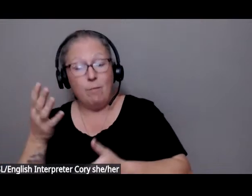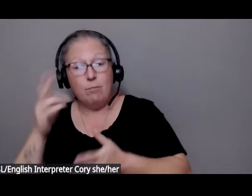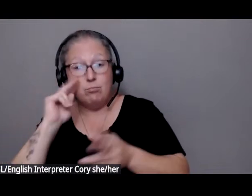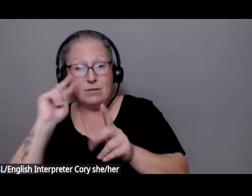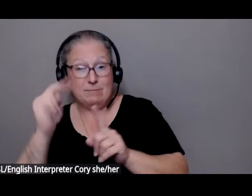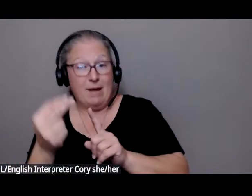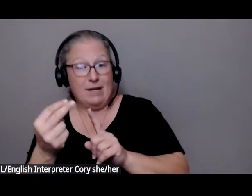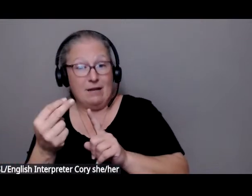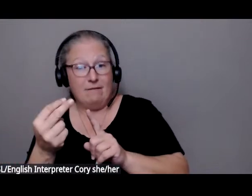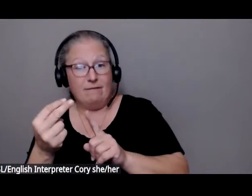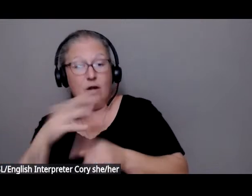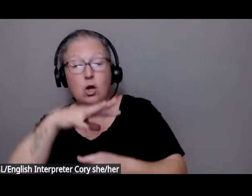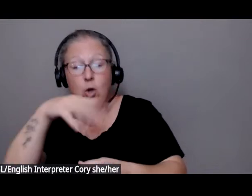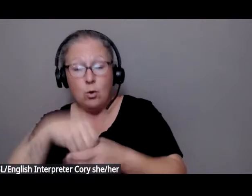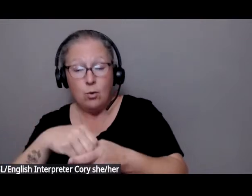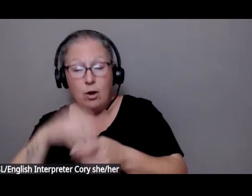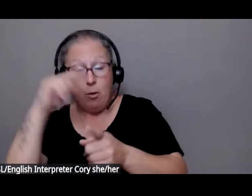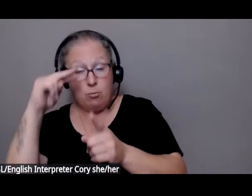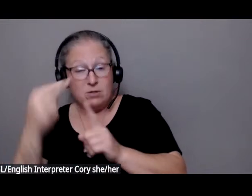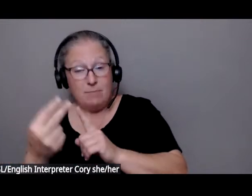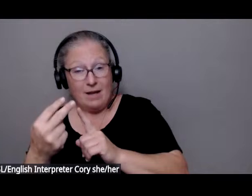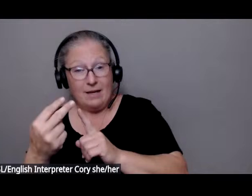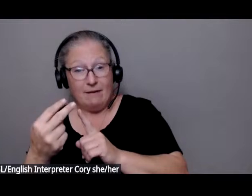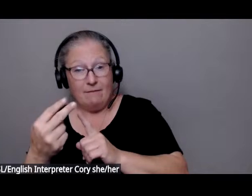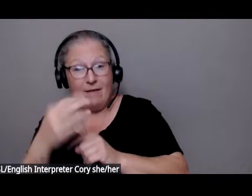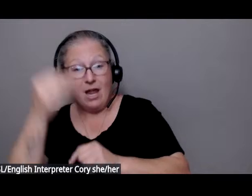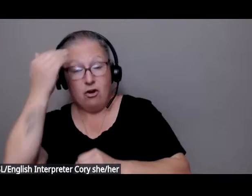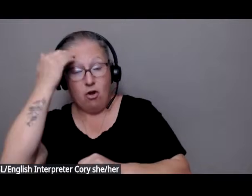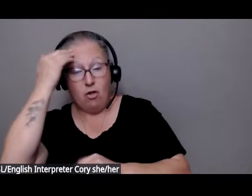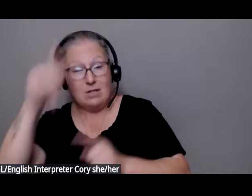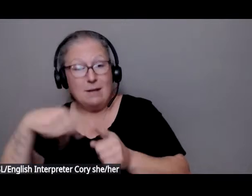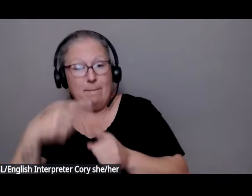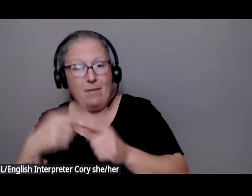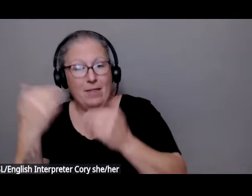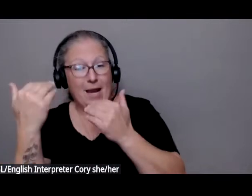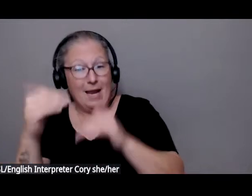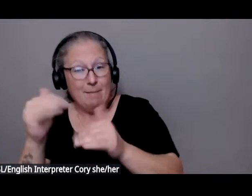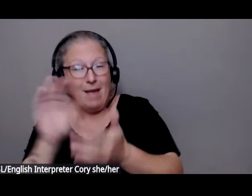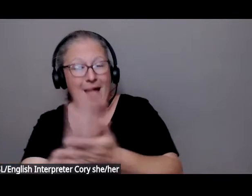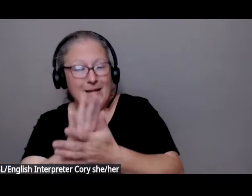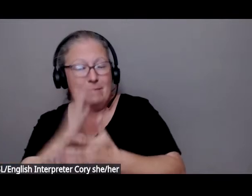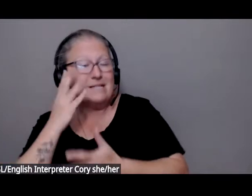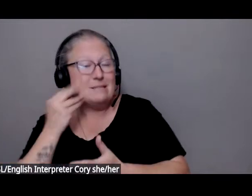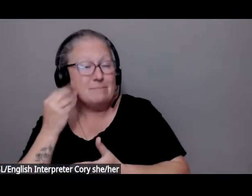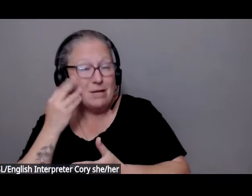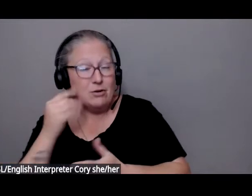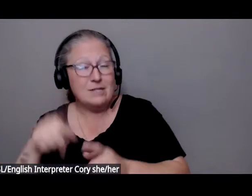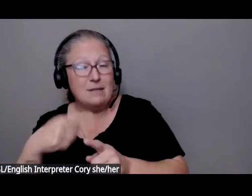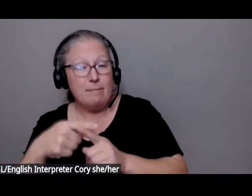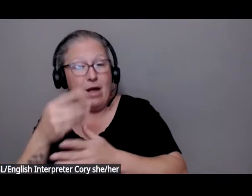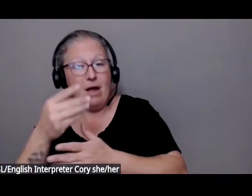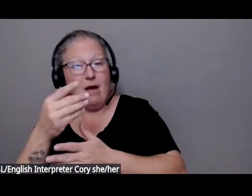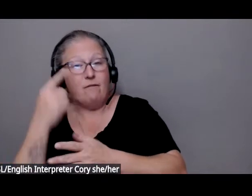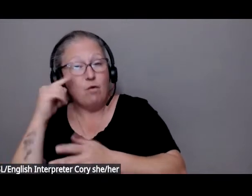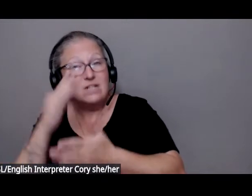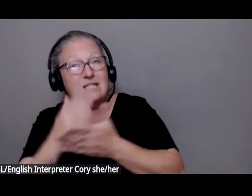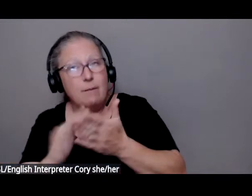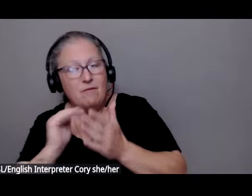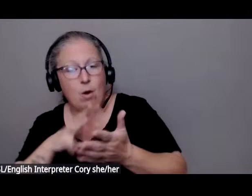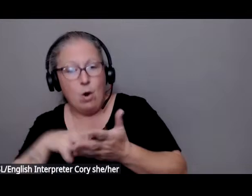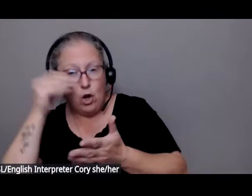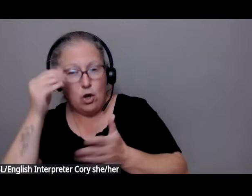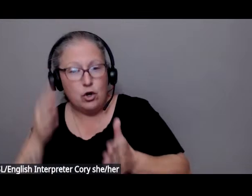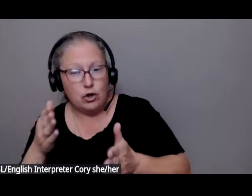and including a perspective on and knowledge about the limited academic experiences of some of our learners.